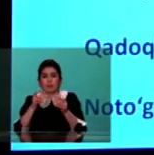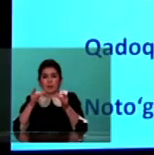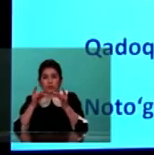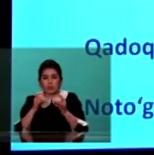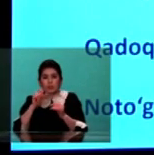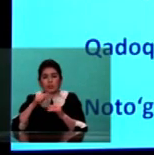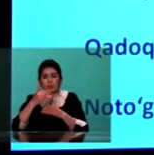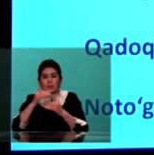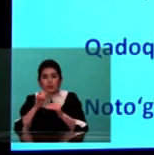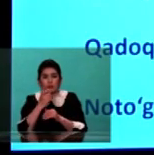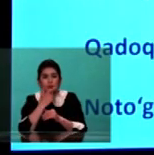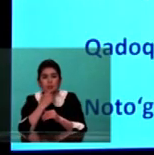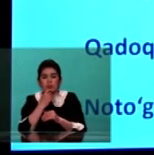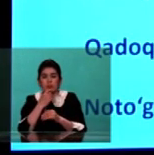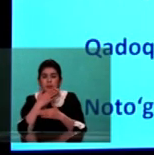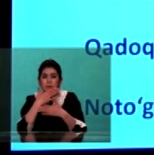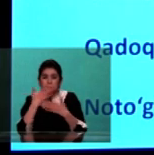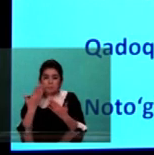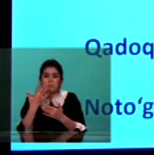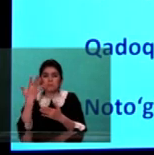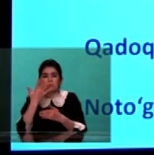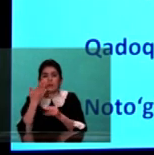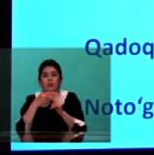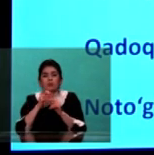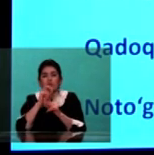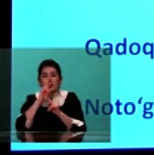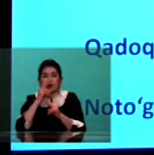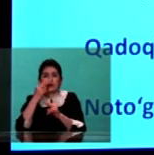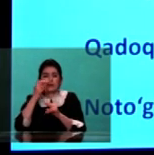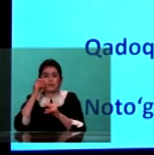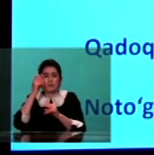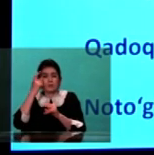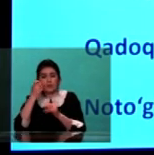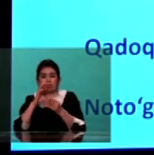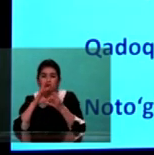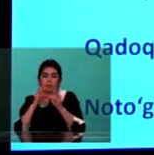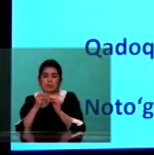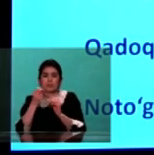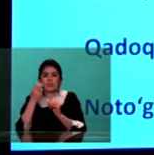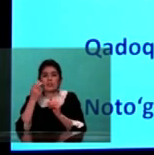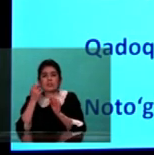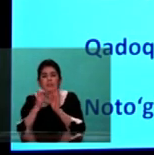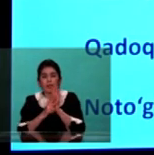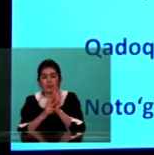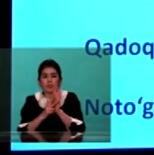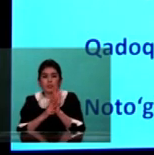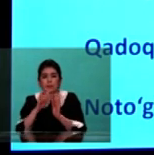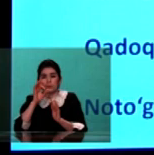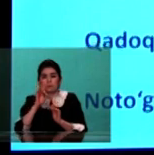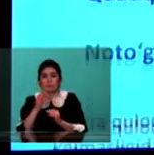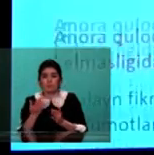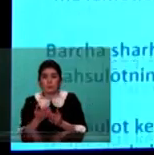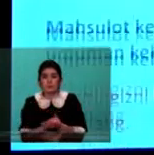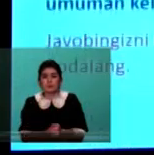idish chiroyli emas. 5'te. Noto'g'ri reyting. Yaxshi fikr emas yoki yomon reyting. 8'te ekan.